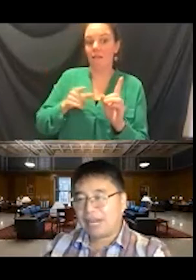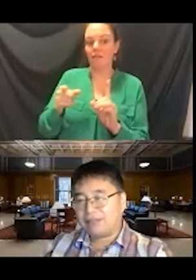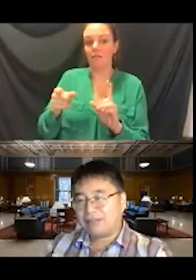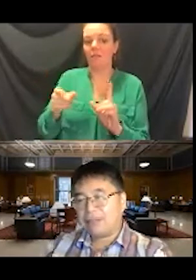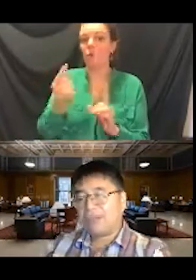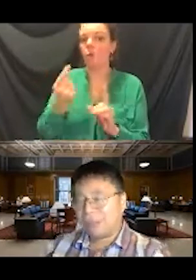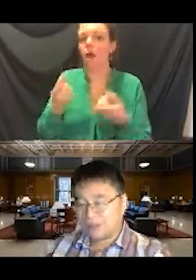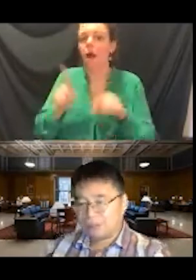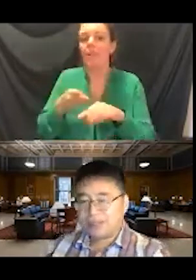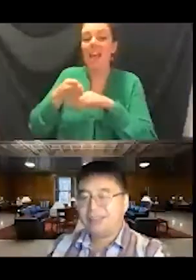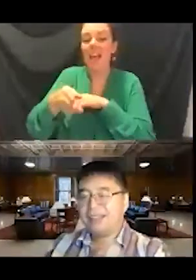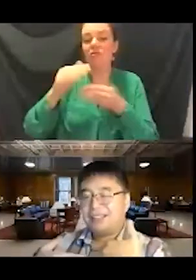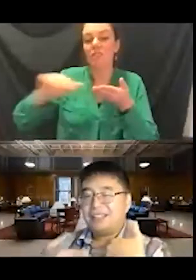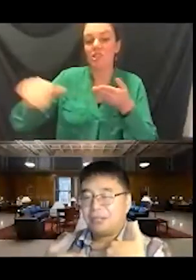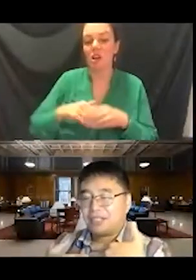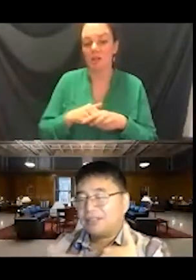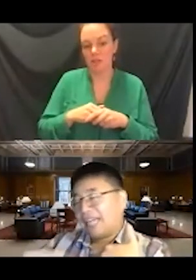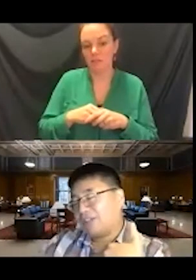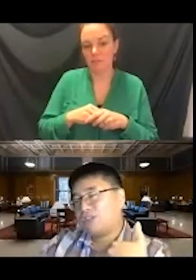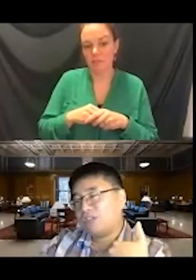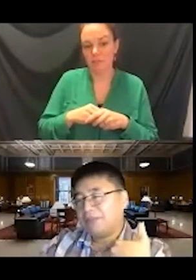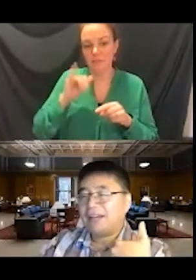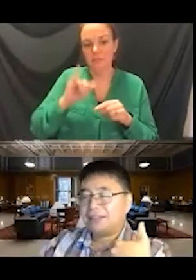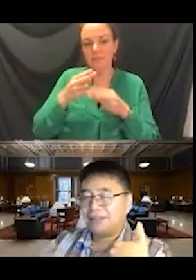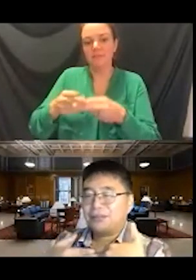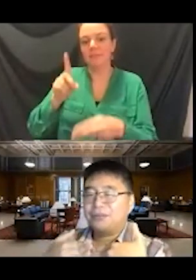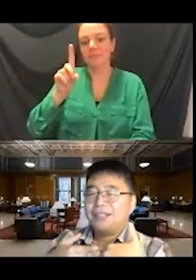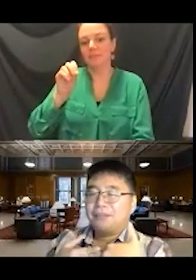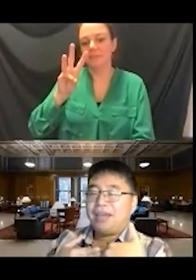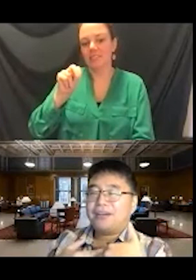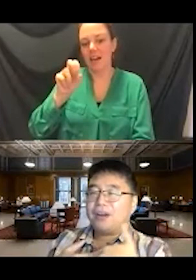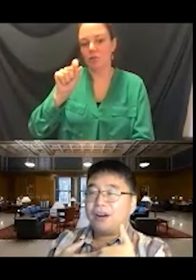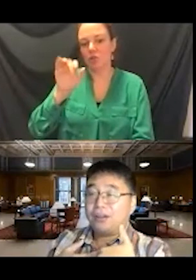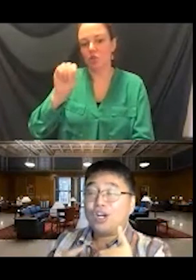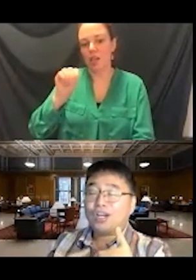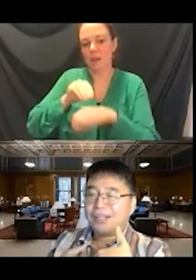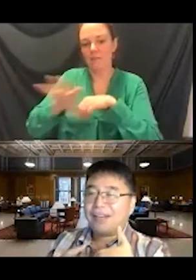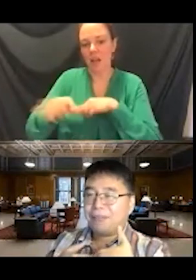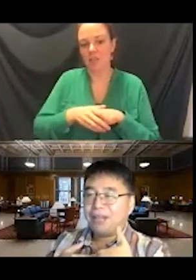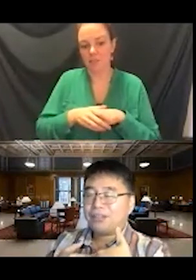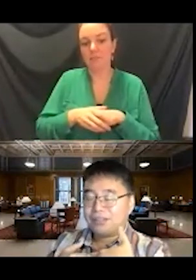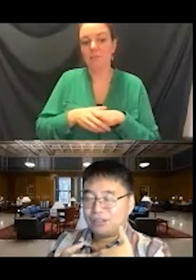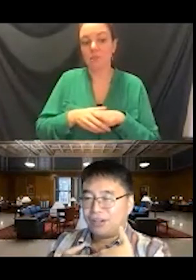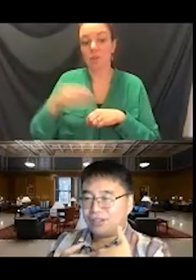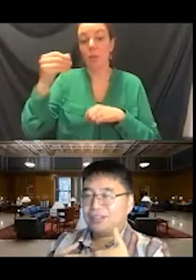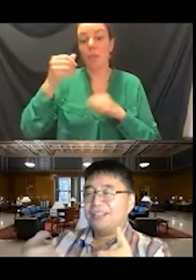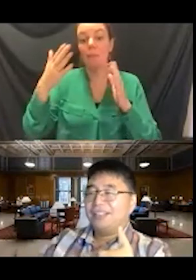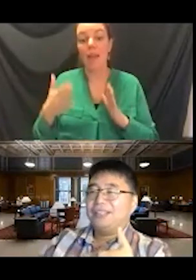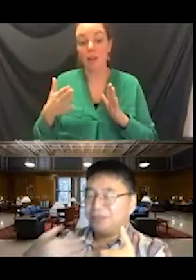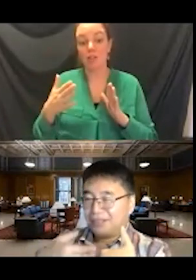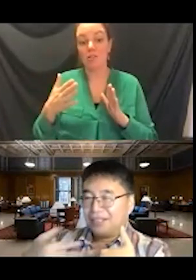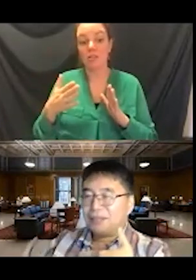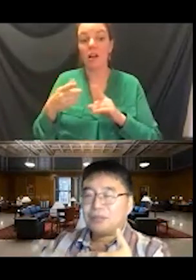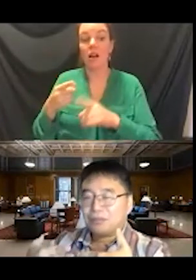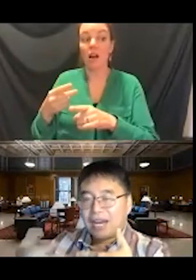afterwards, after they're discharged, right? It's what's called a downstream effect, right? So payers are on the hook after patients is charged, you